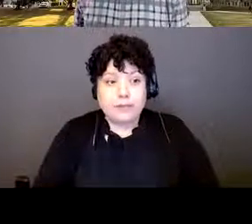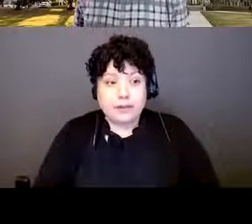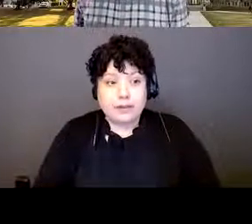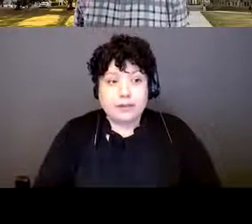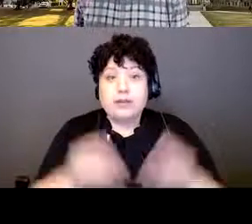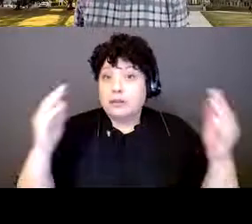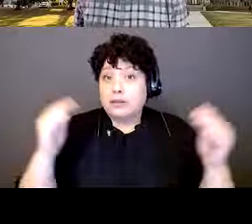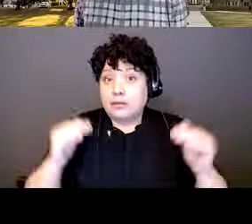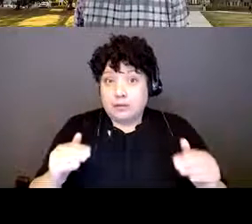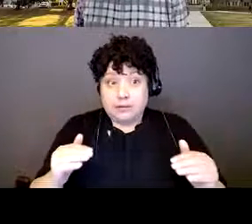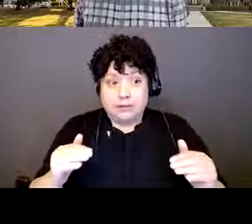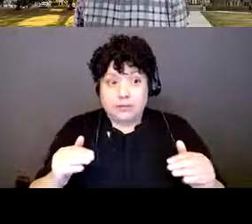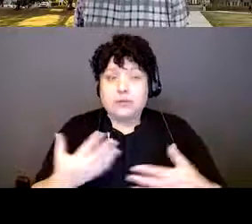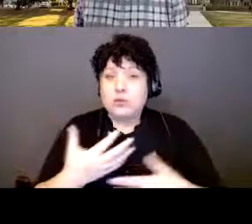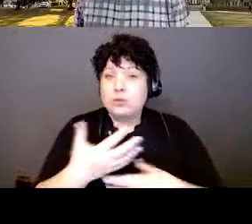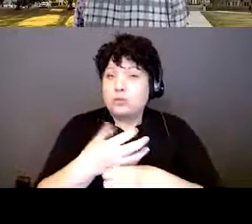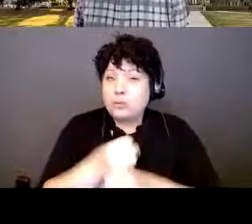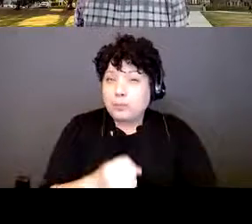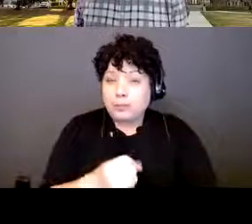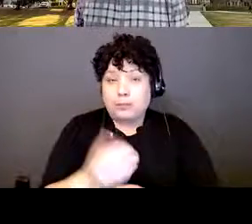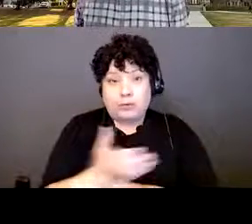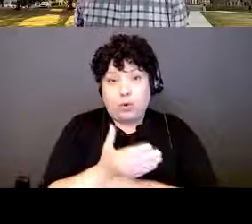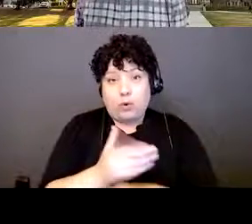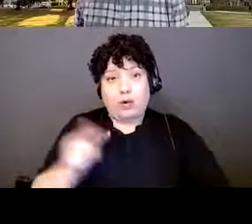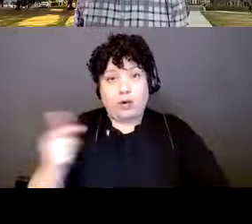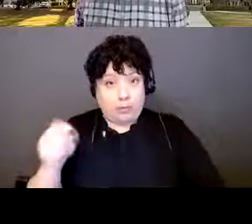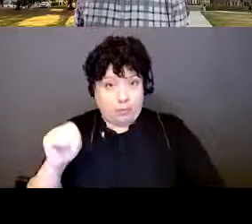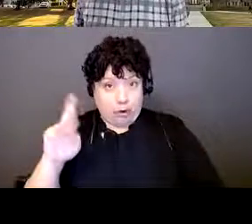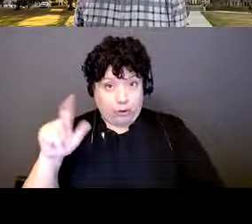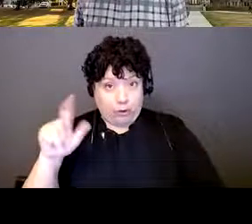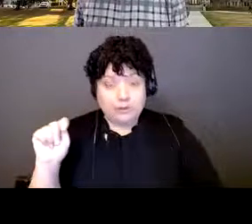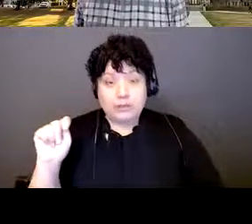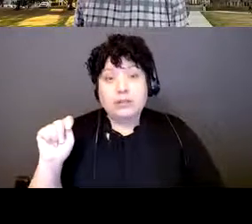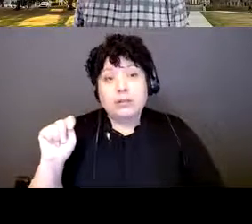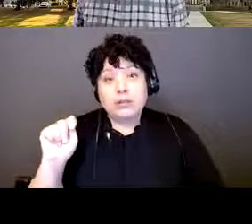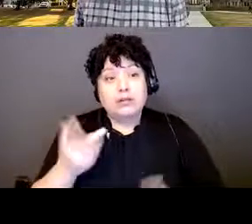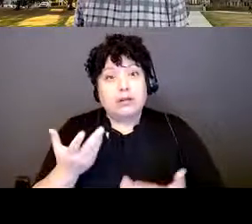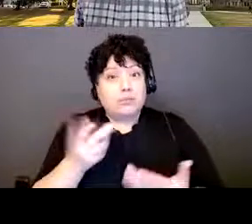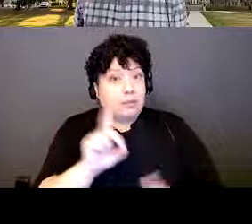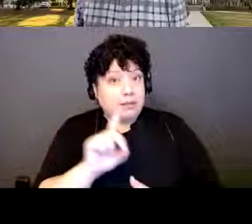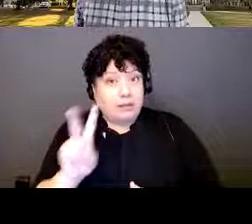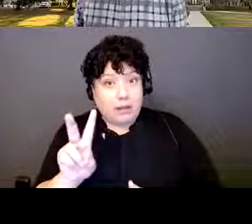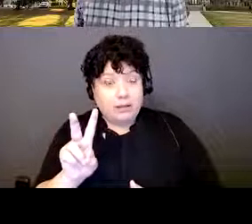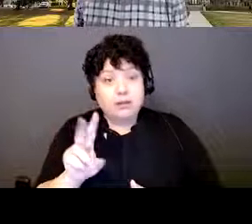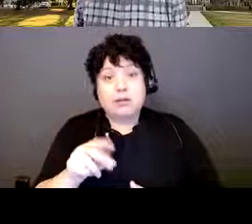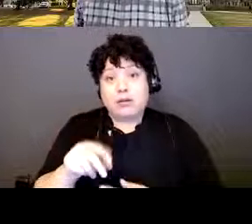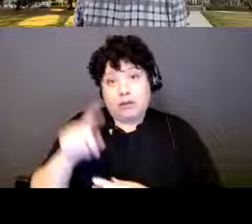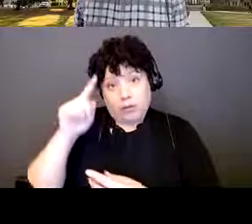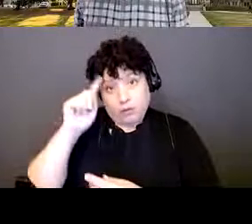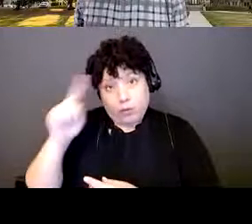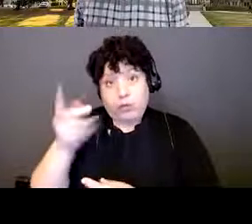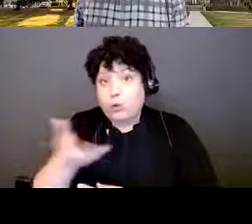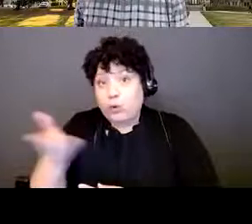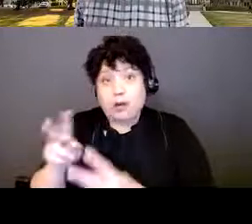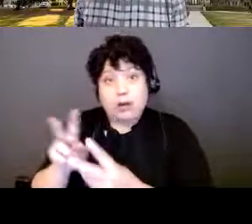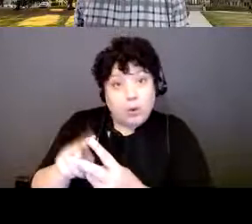So just to summarize before I turn over to Margaret, obviously domestic violence in older couples is